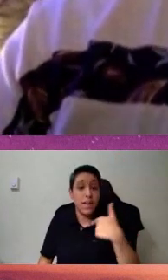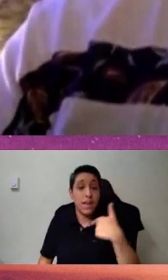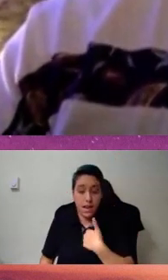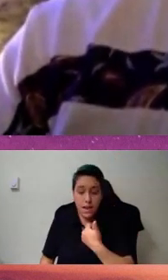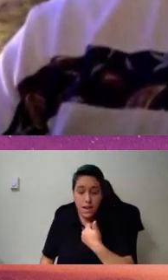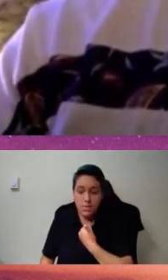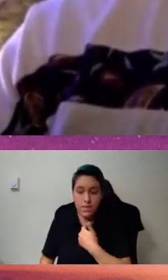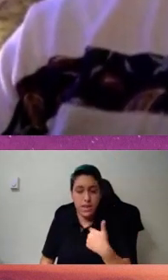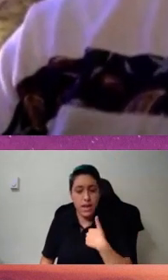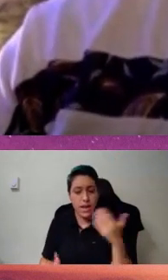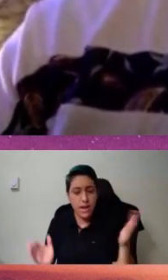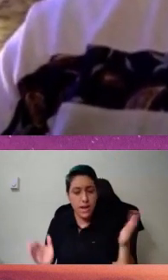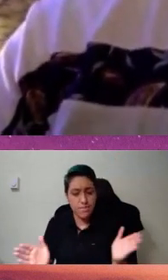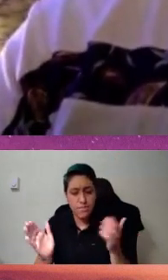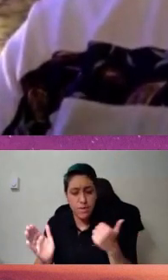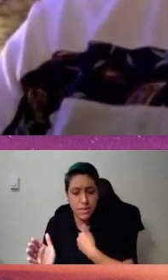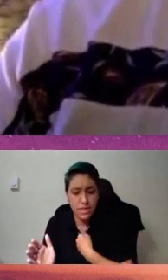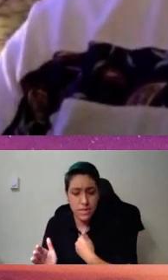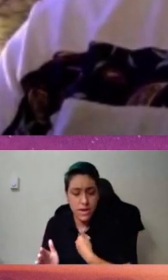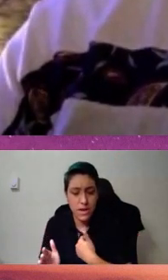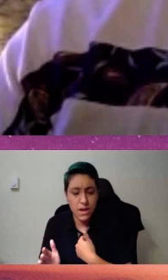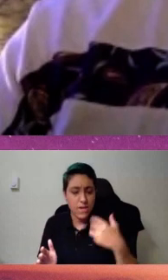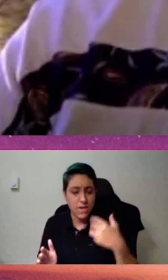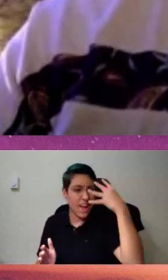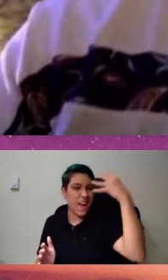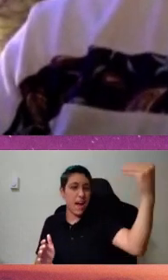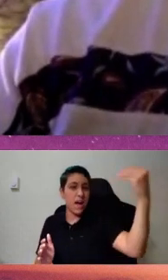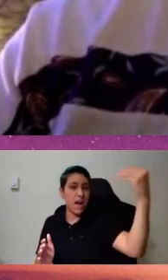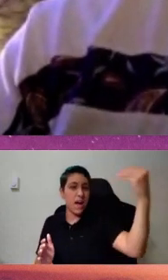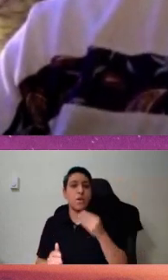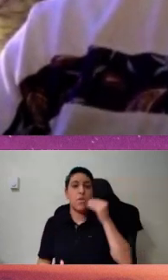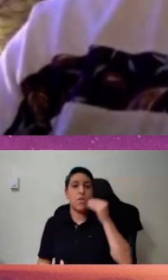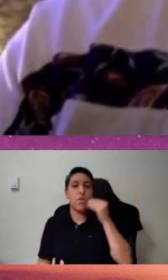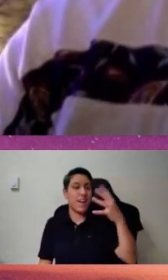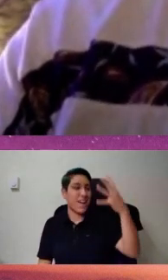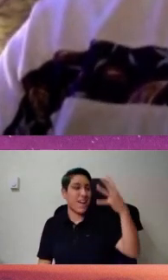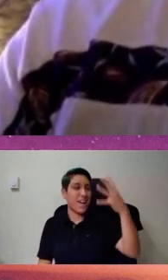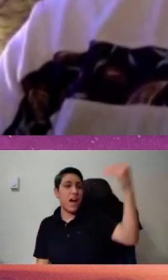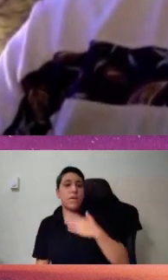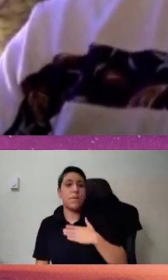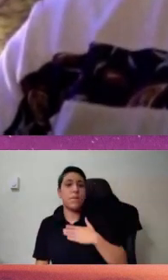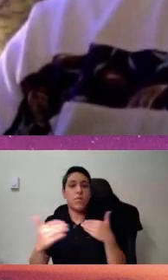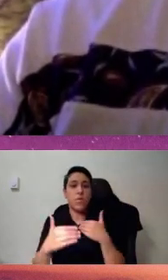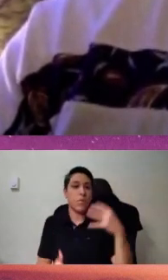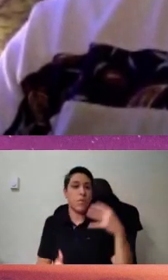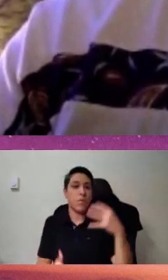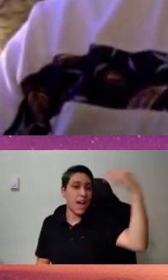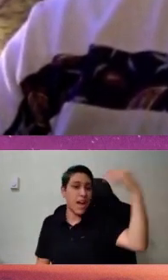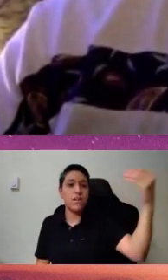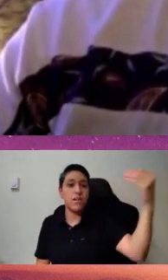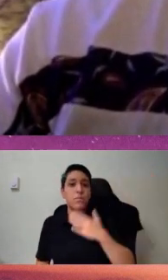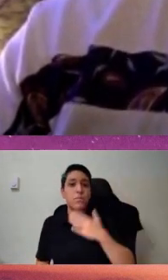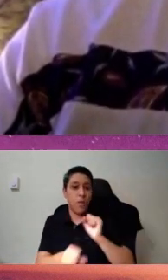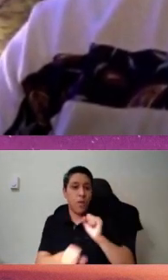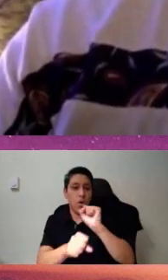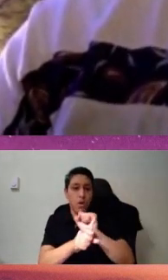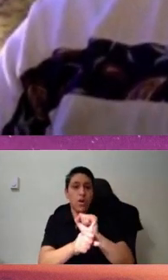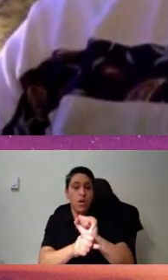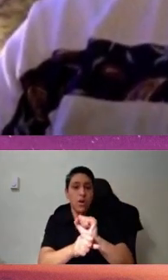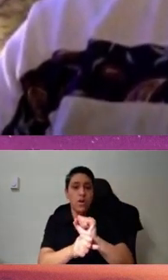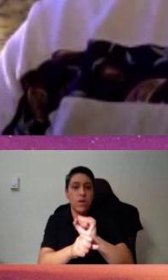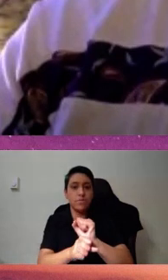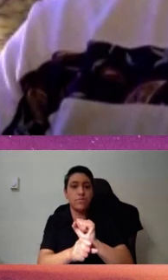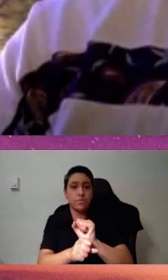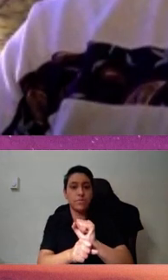myself out of the container of my home, out of the container of my room, out of the container of my workspaces,